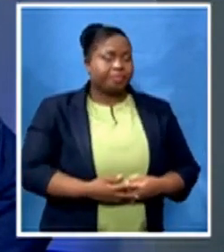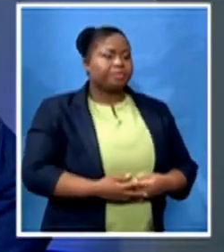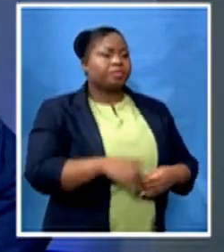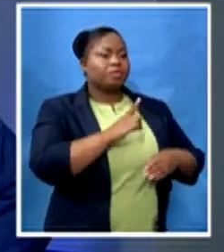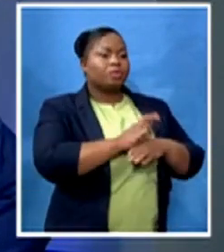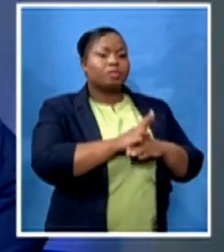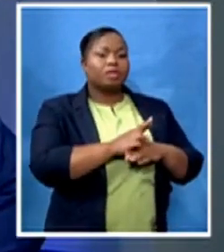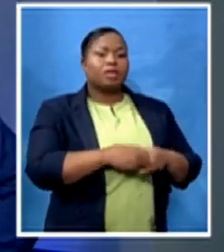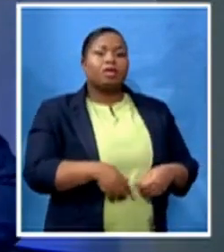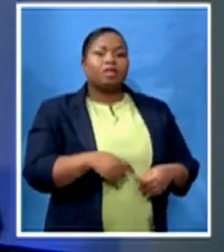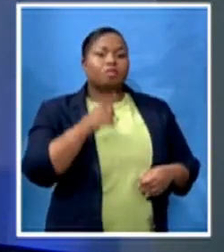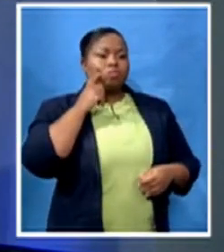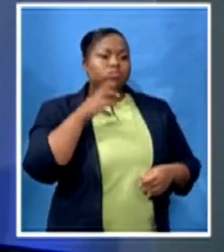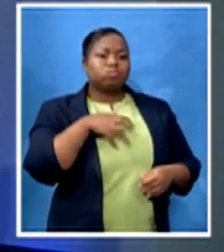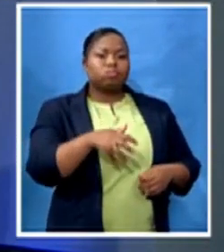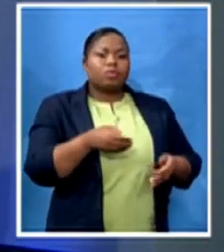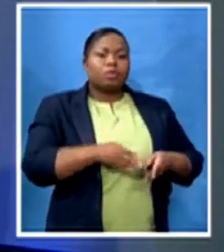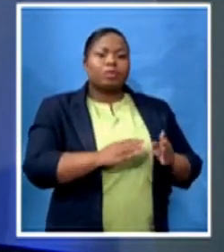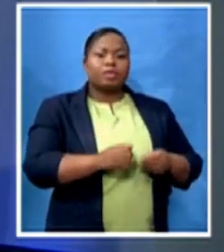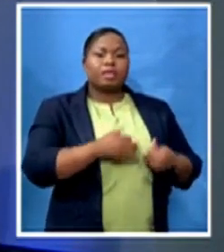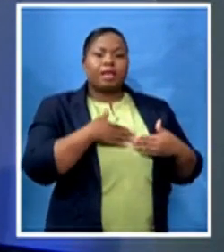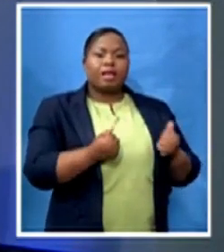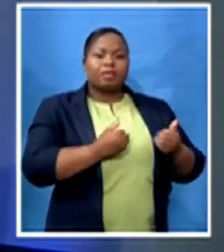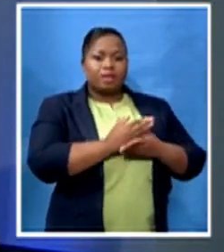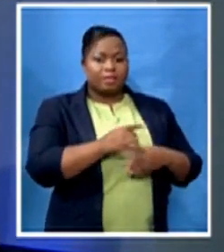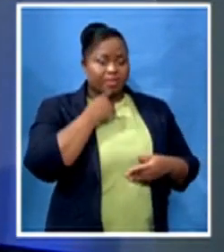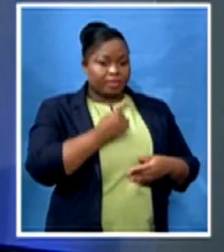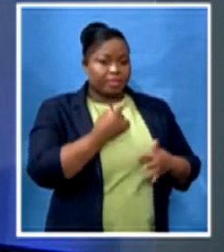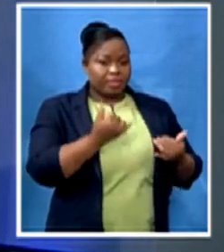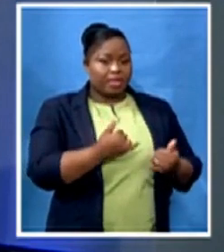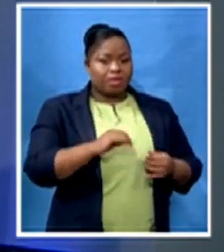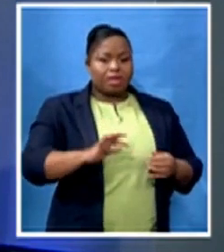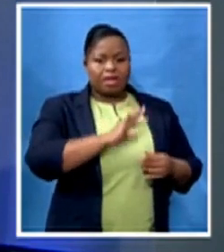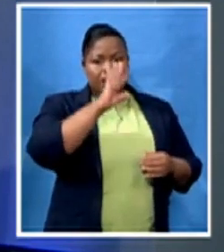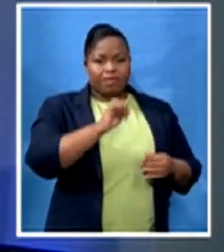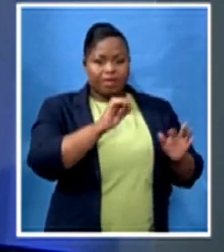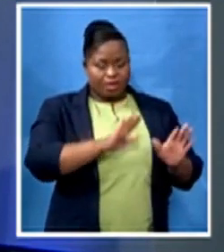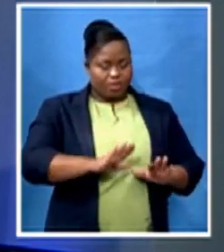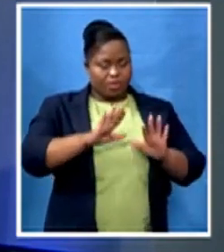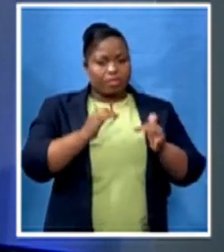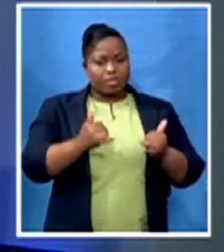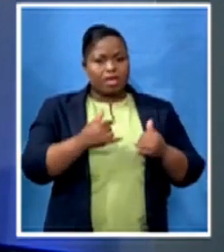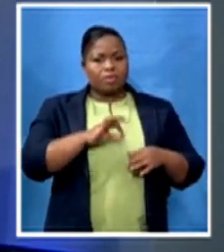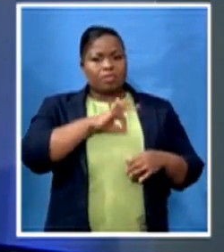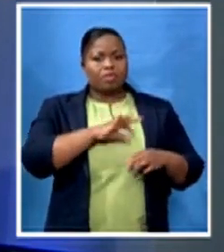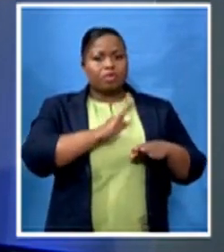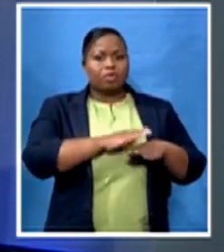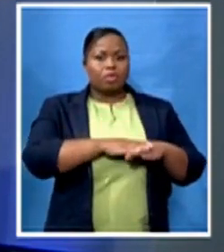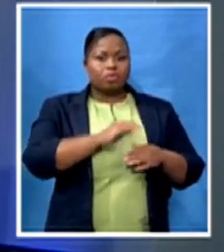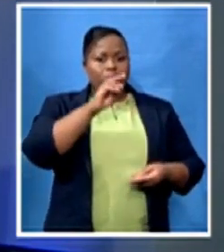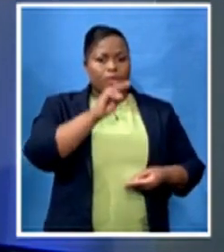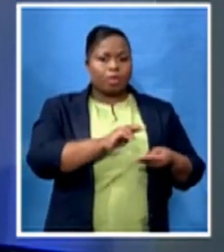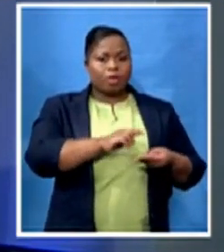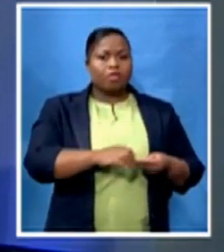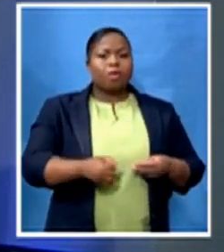that gains that the African continent has made in reducing maternal and infant deaths are now being pushed